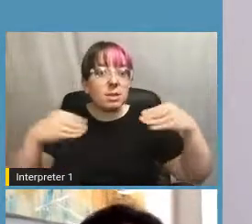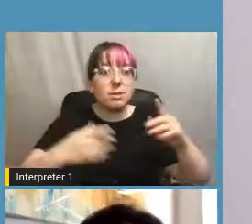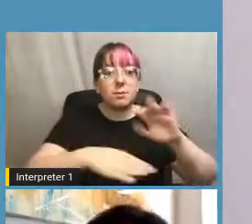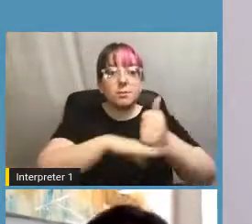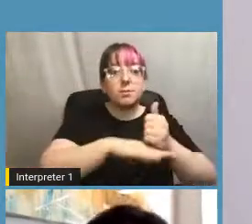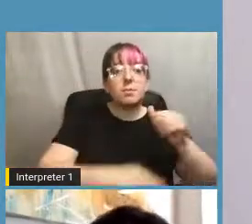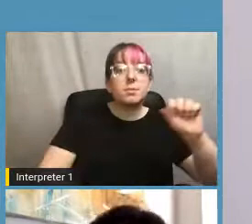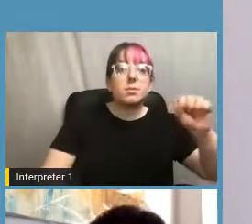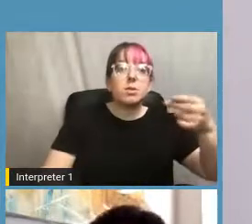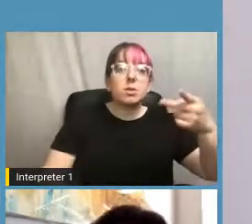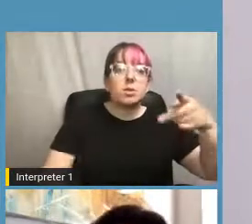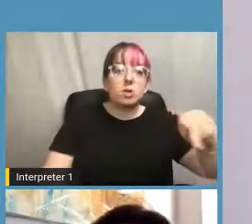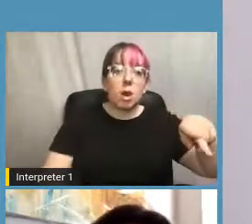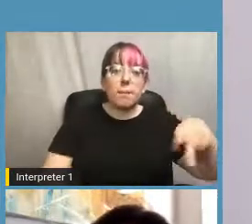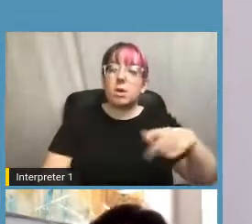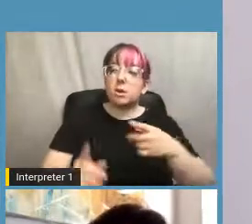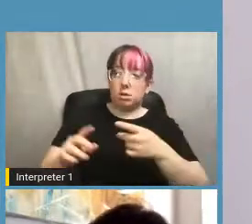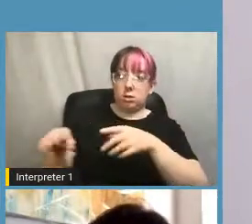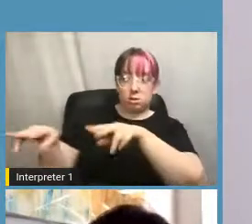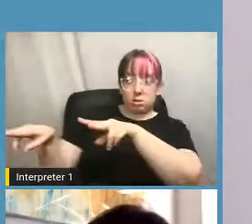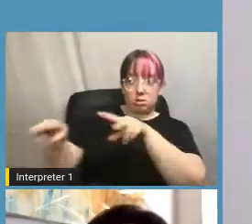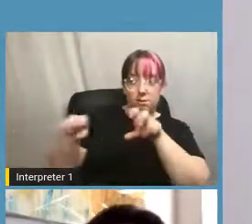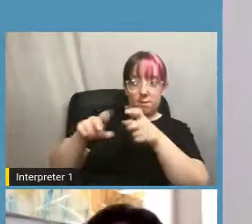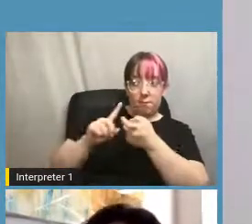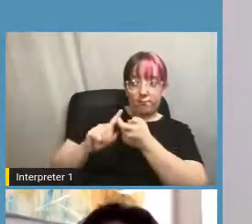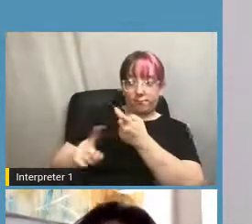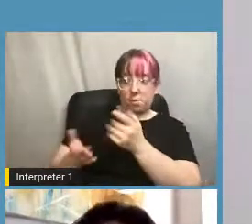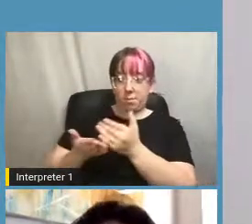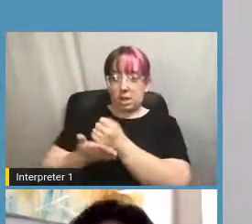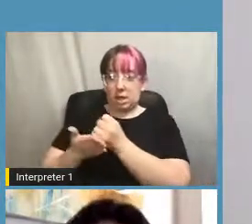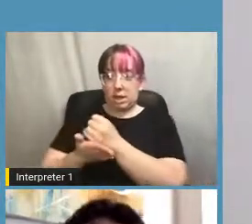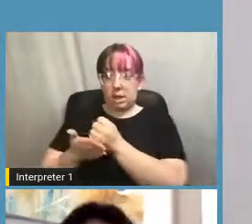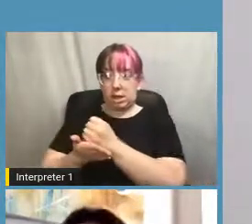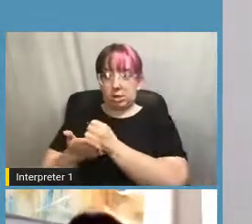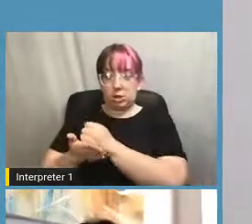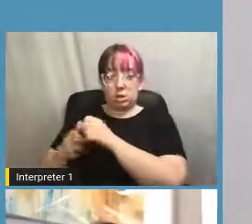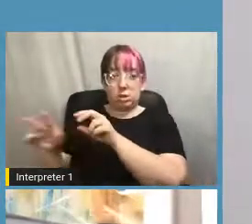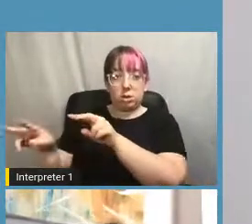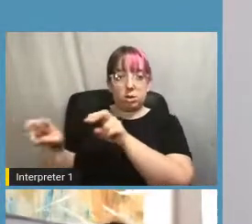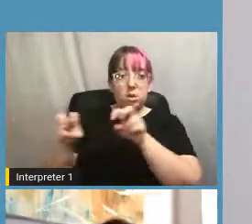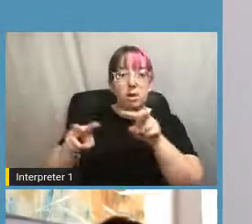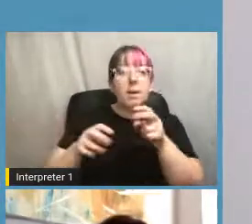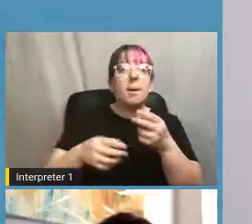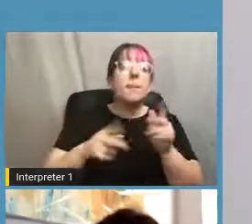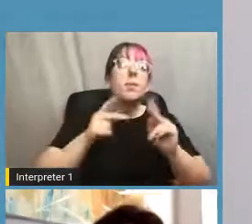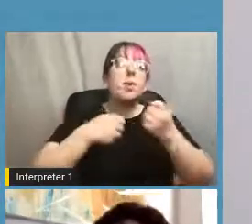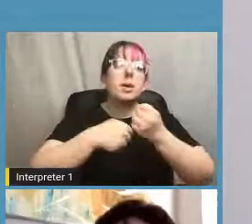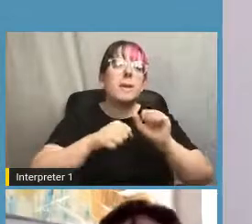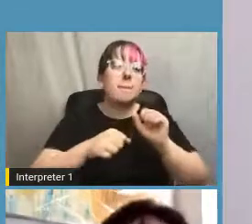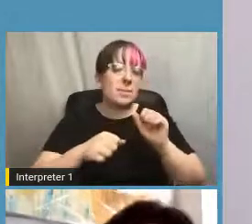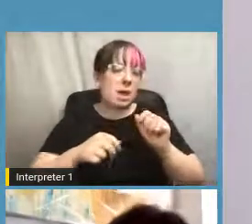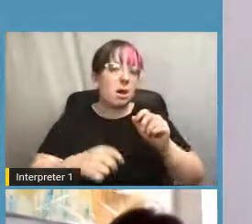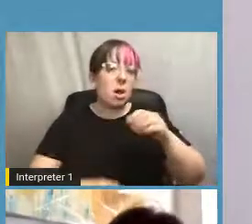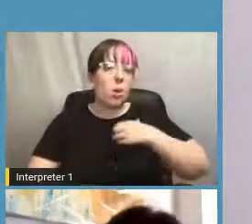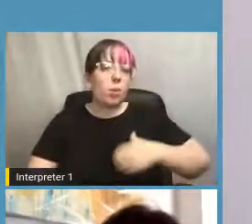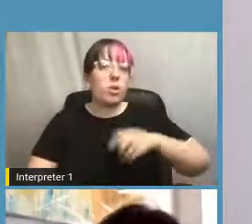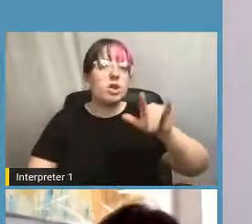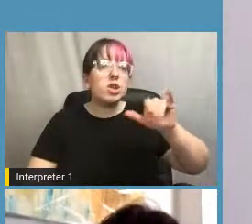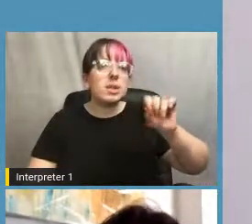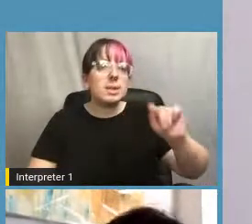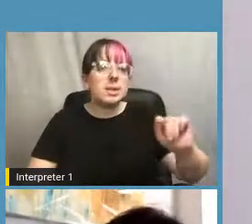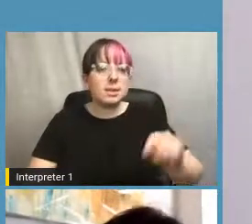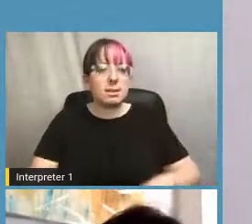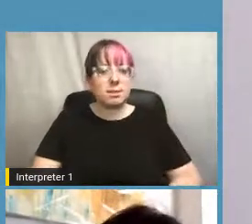things from the collection, and maybe because this is digital, people can make like a wish list or a shopping list, and they click, I want